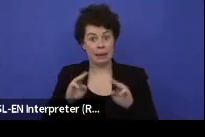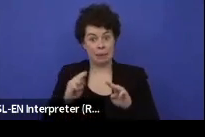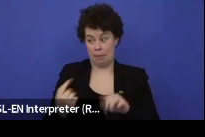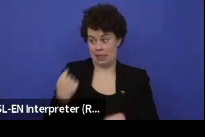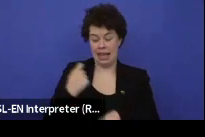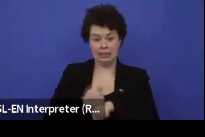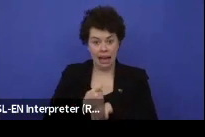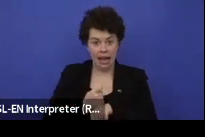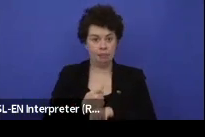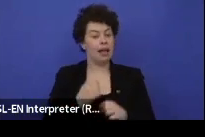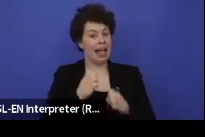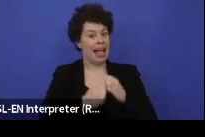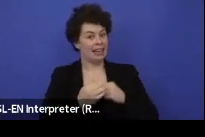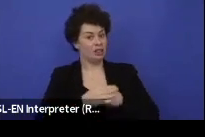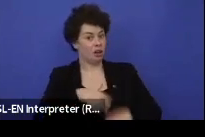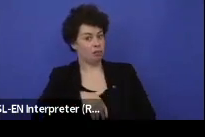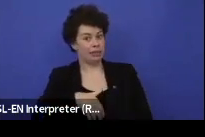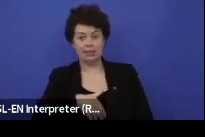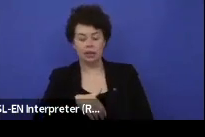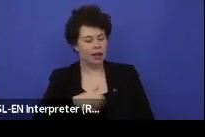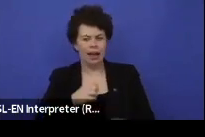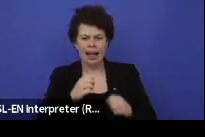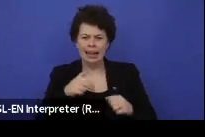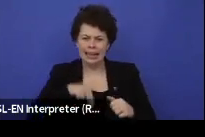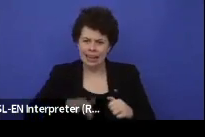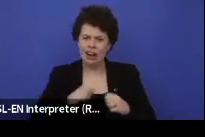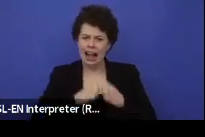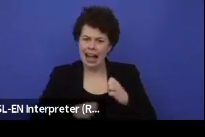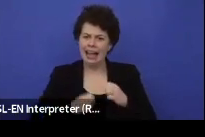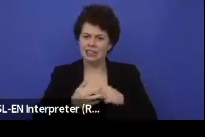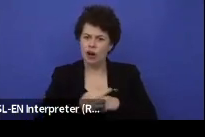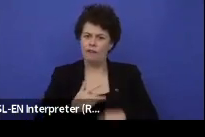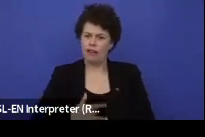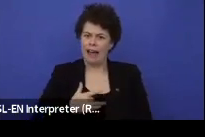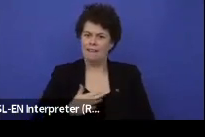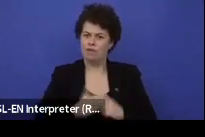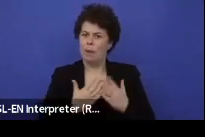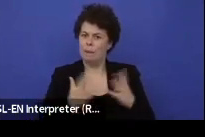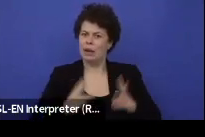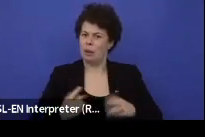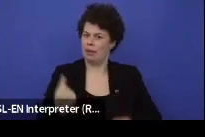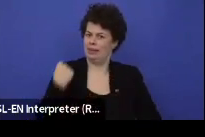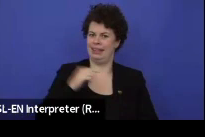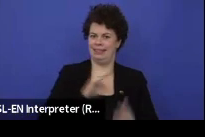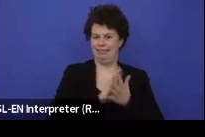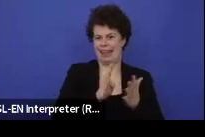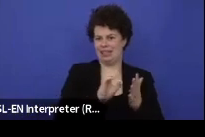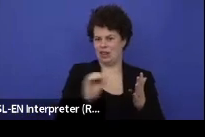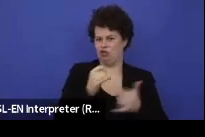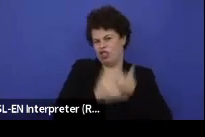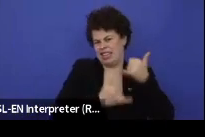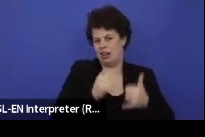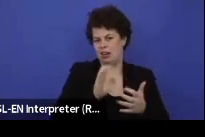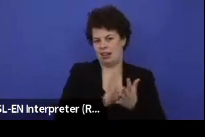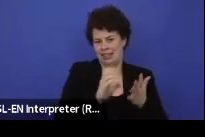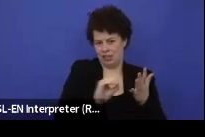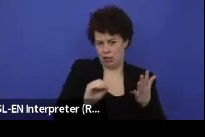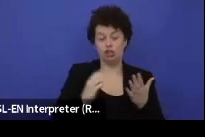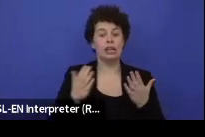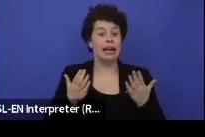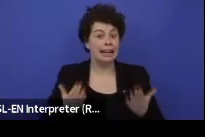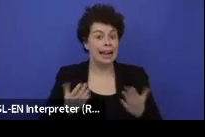end of your reproductive years, but it was, for women, it was the end of your life. Nowadays, of course, people are having their